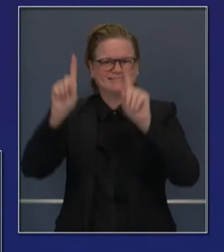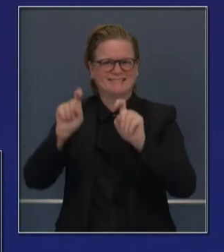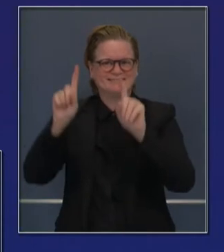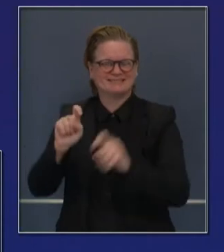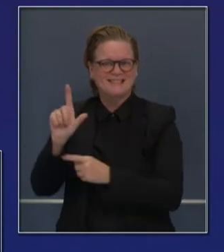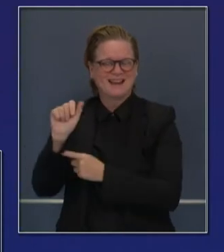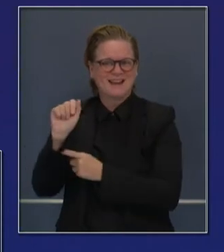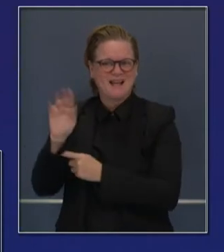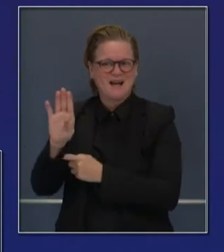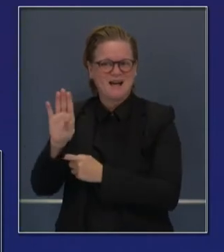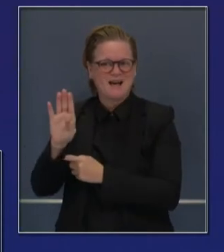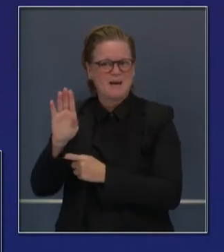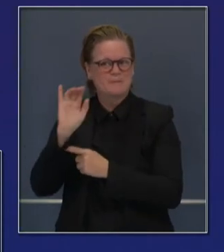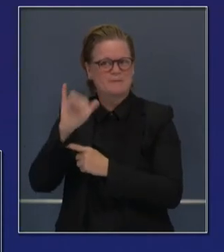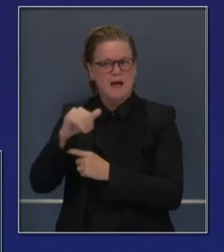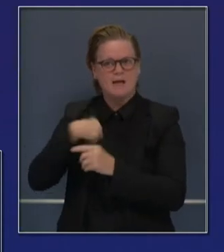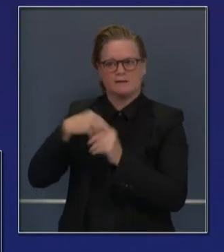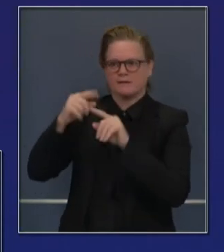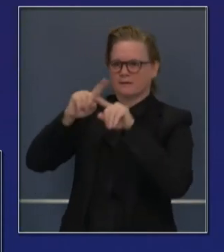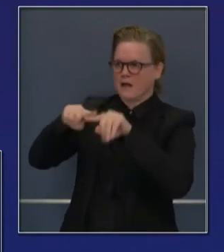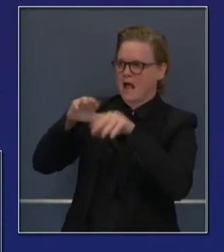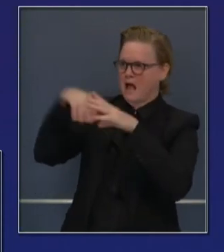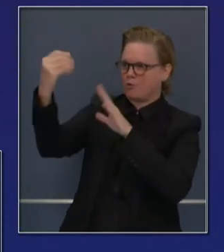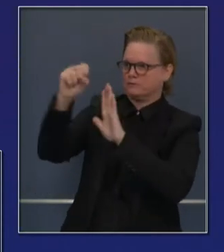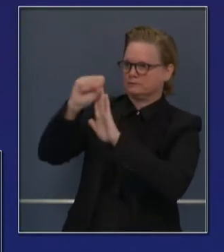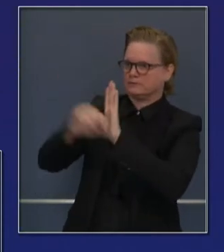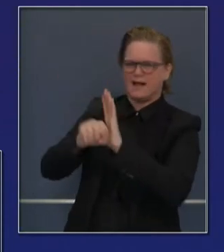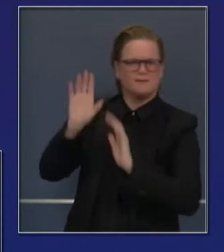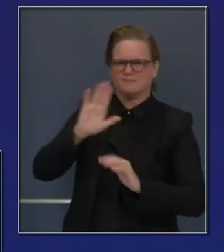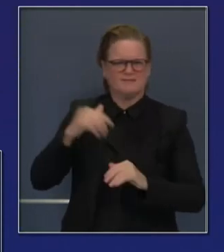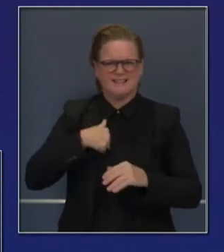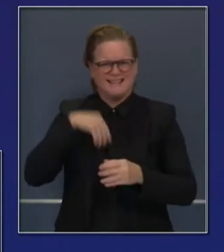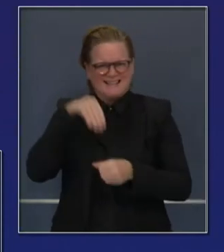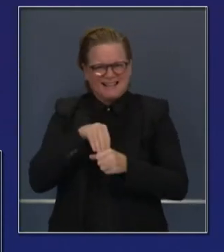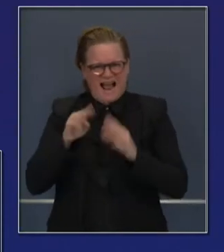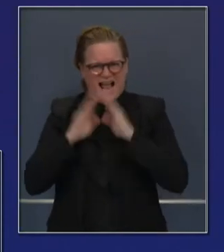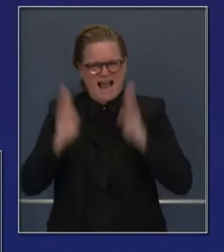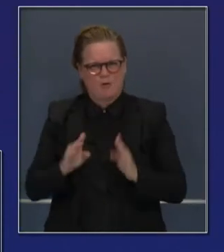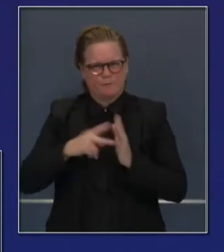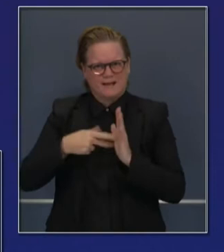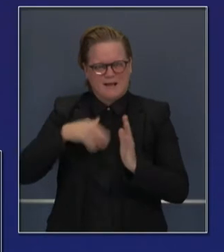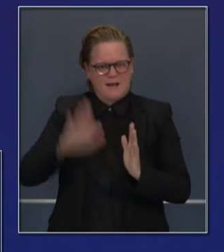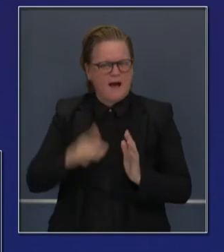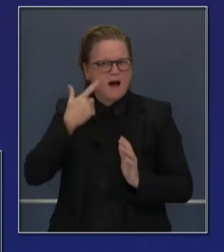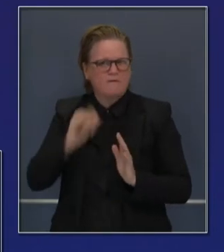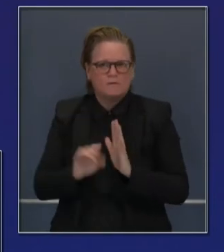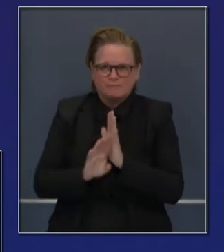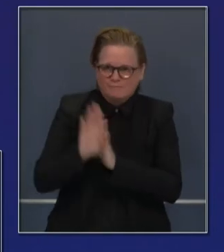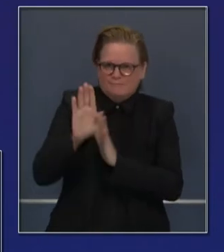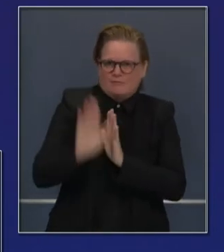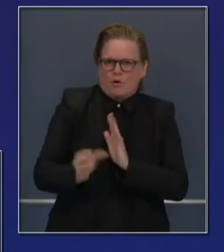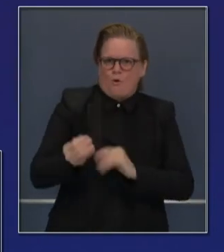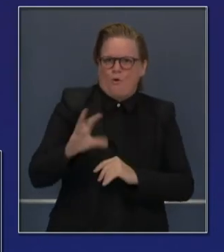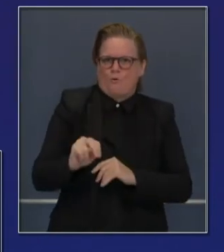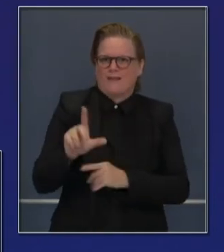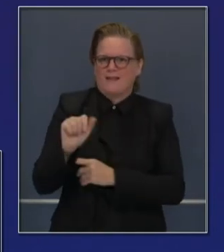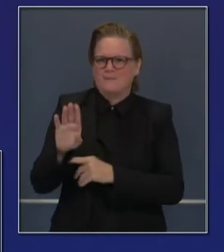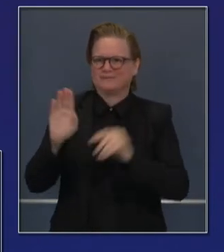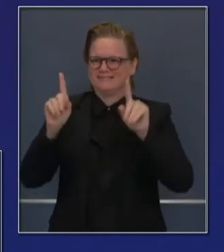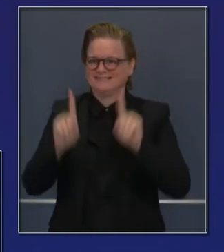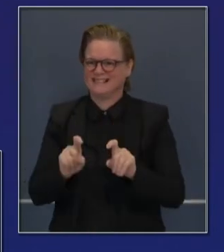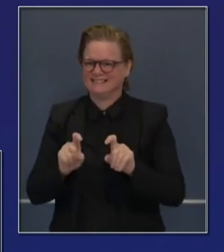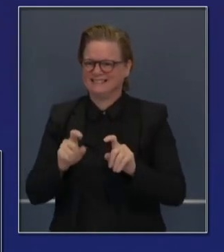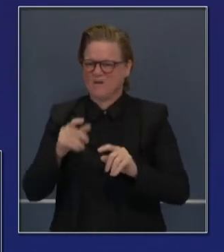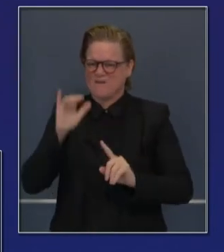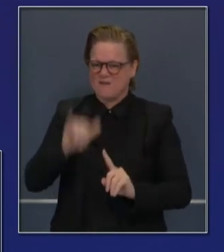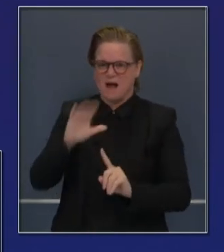together here in the state of California. Again, that could not have come at a better time in terms of securing our testing needs, not only to